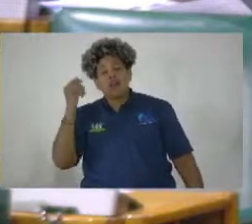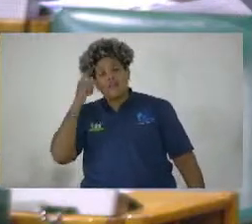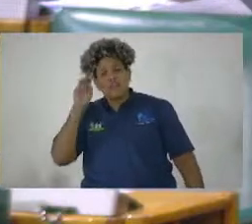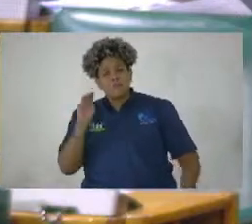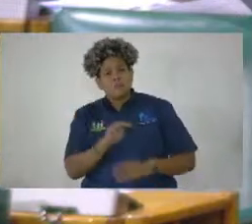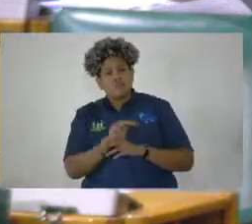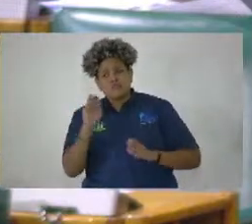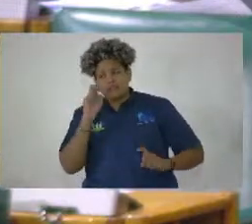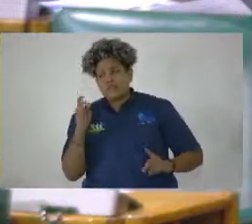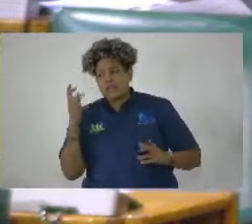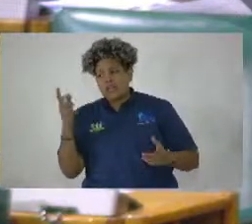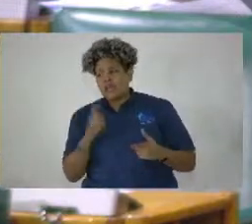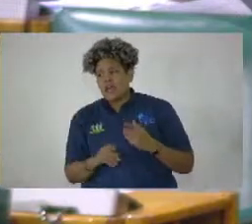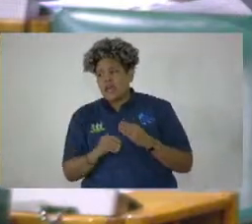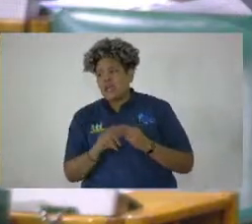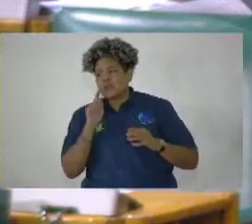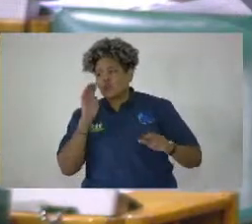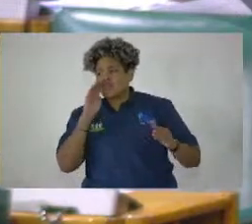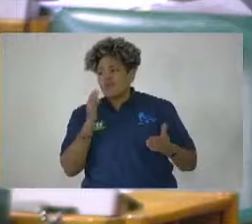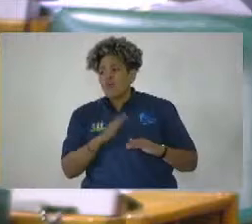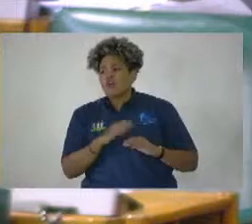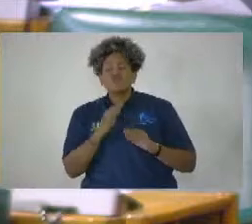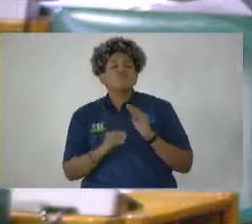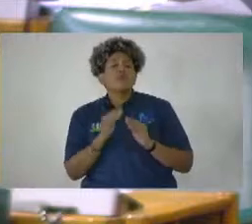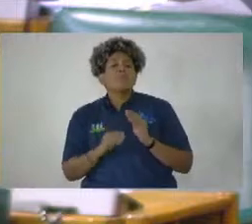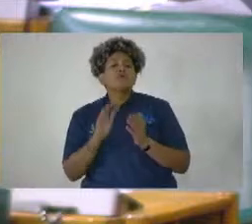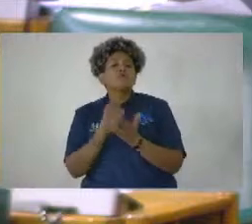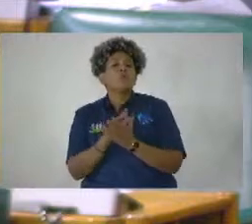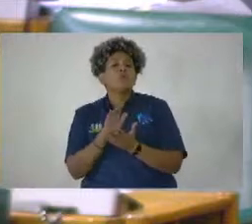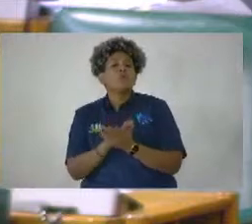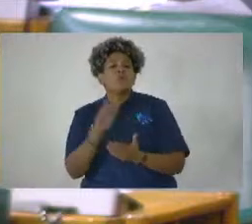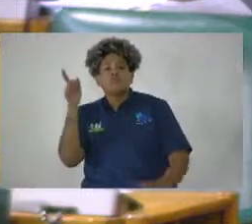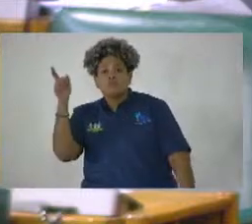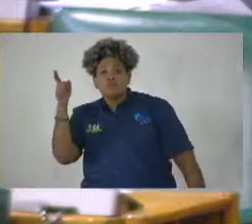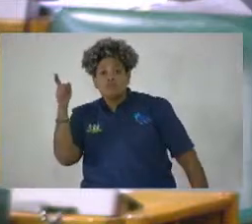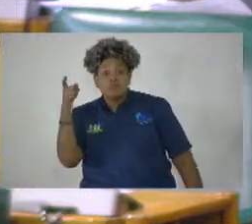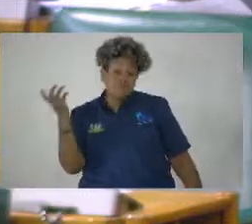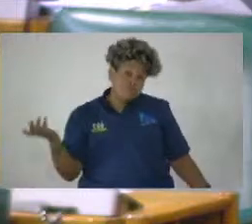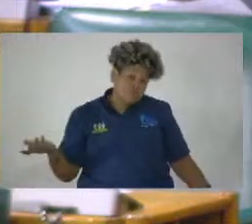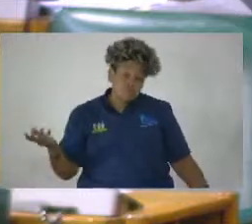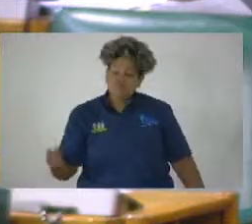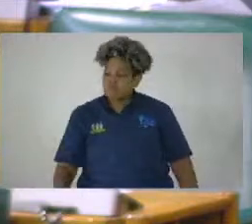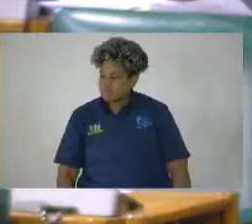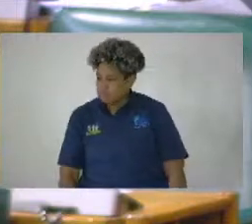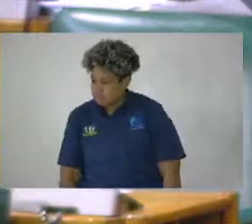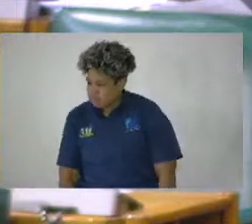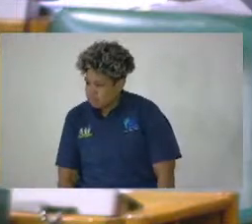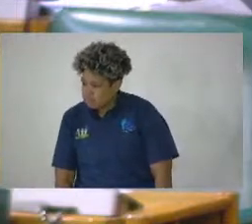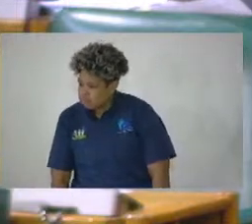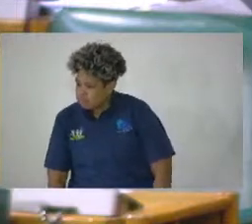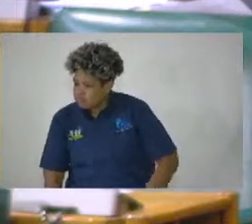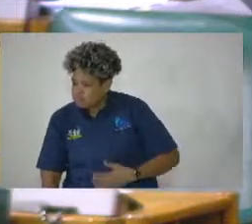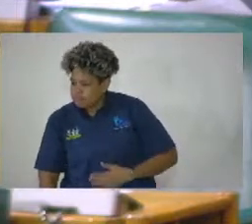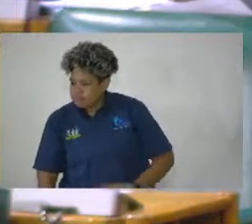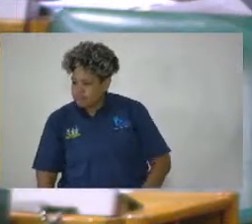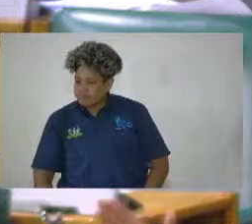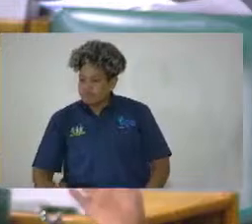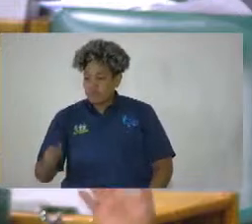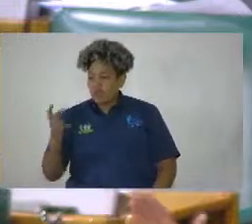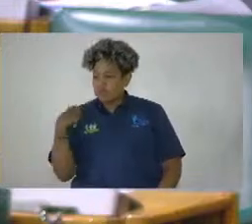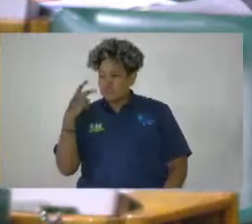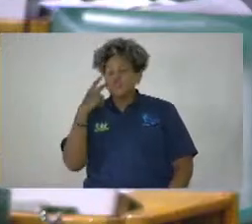Ministry of Education to deal with the repairs of schools, Mr. Speaker. And that's in this supplementary